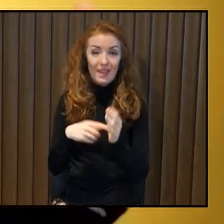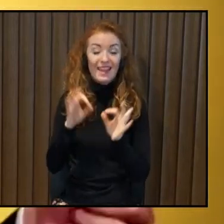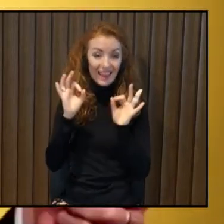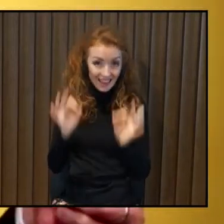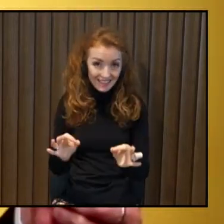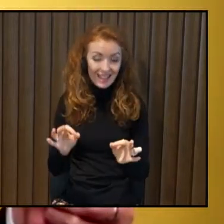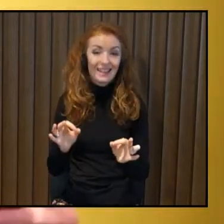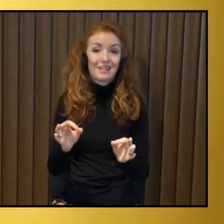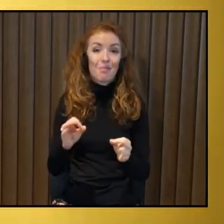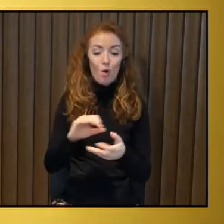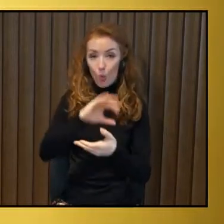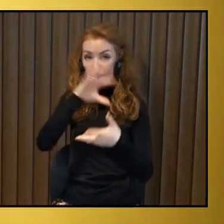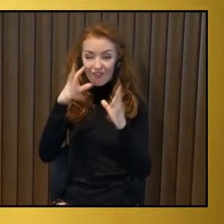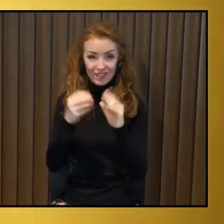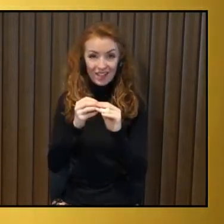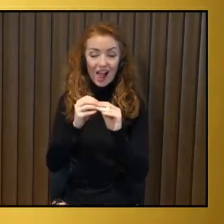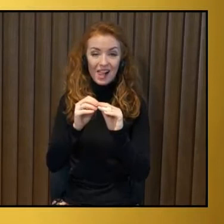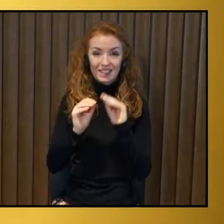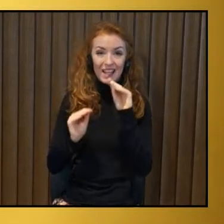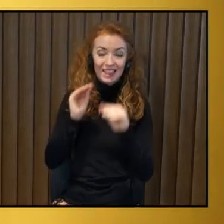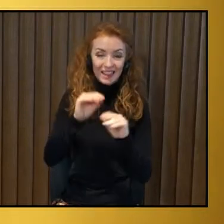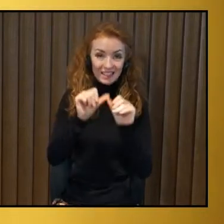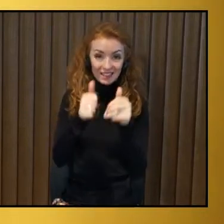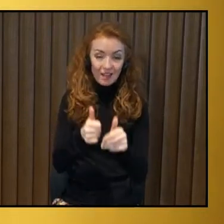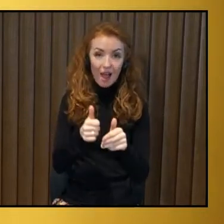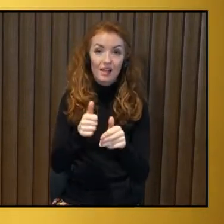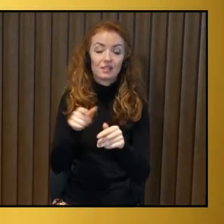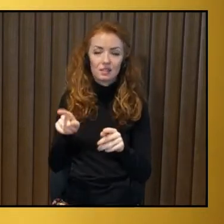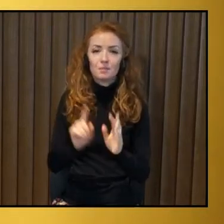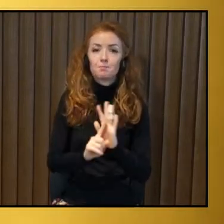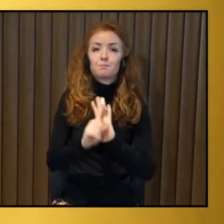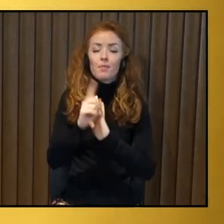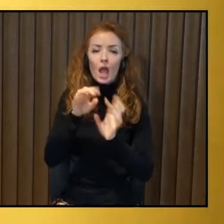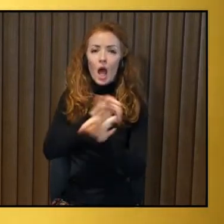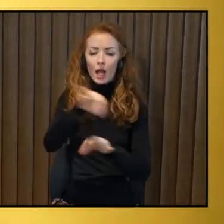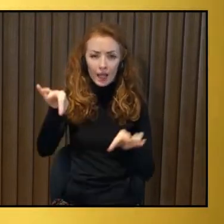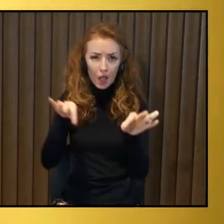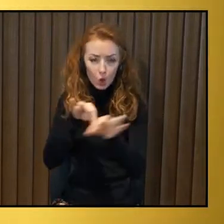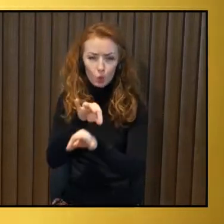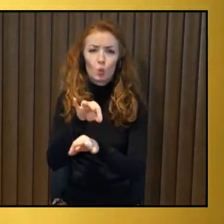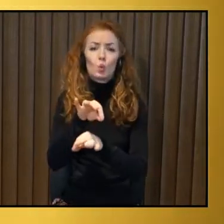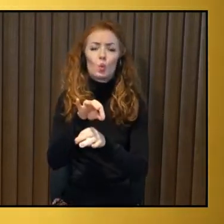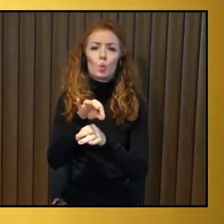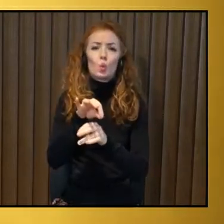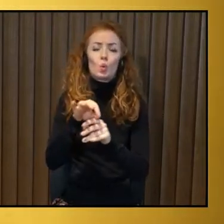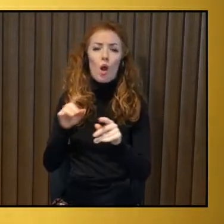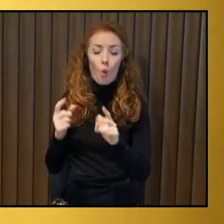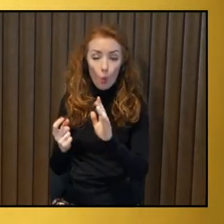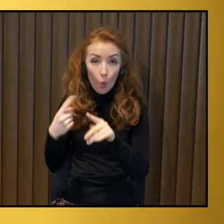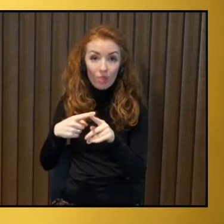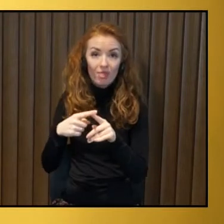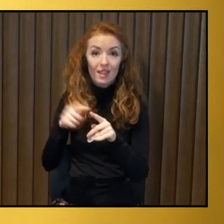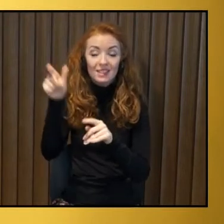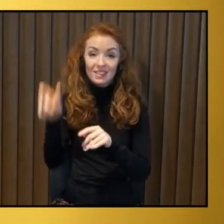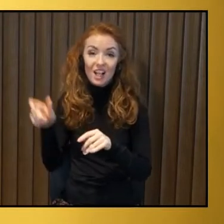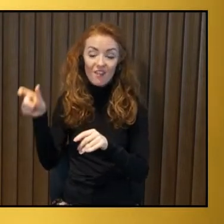in architecture. So we've had to break with some of those traditions because we want to carve a path